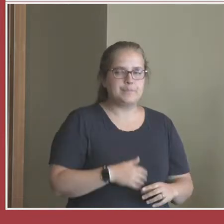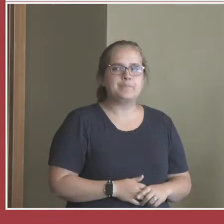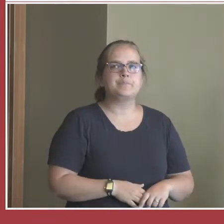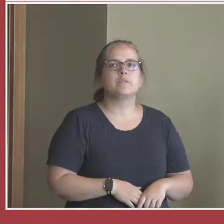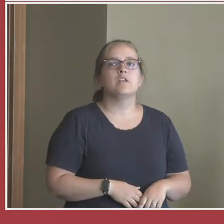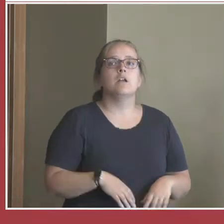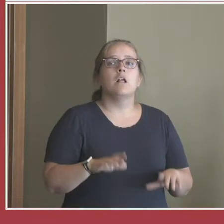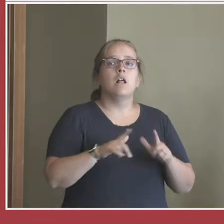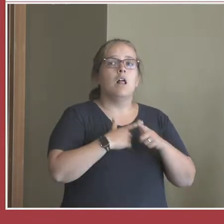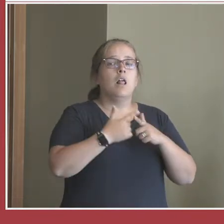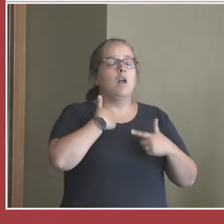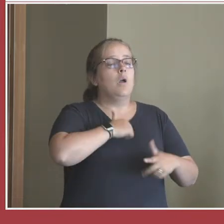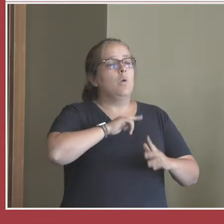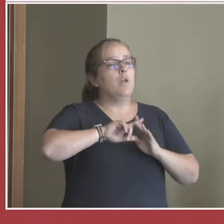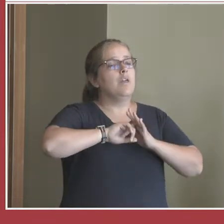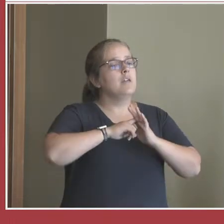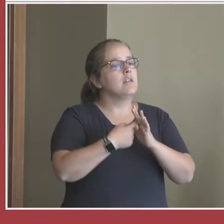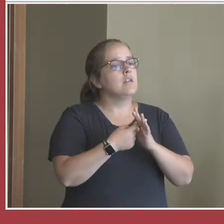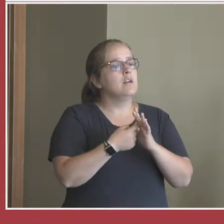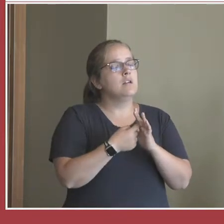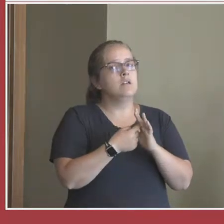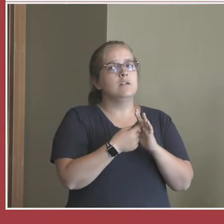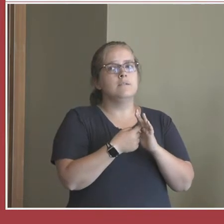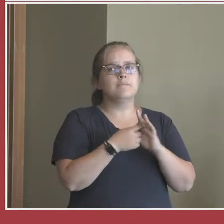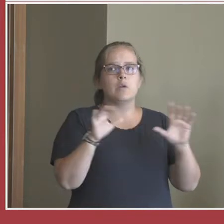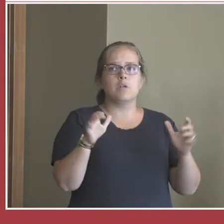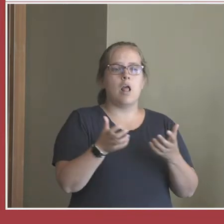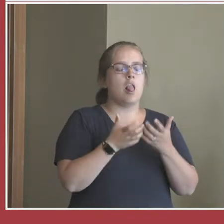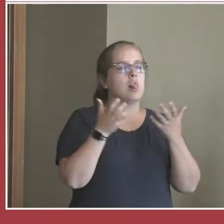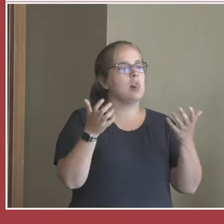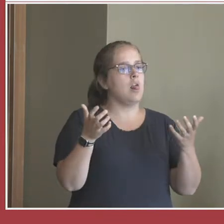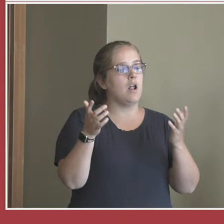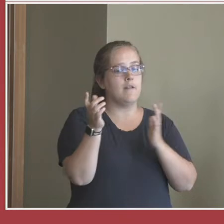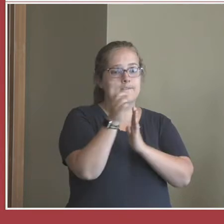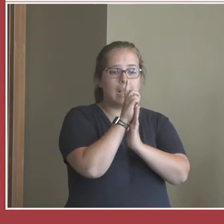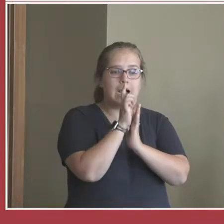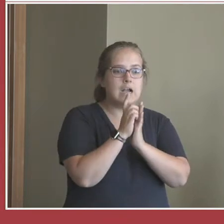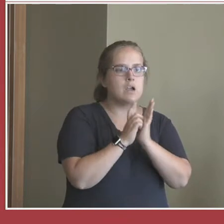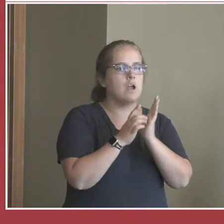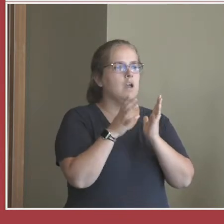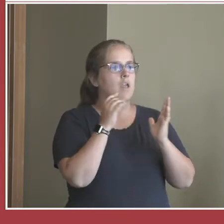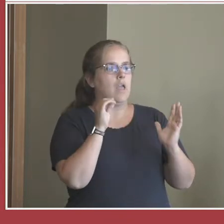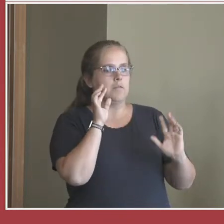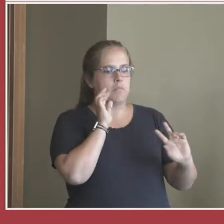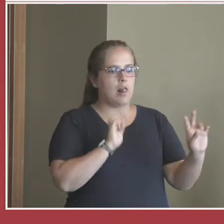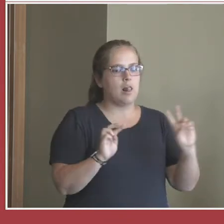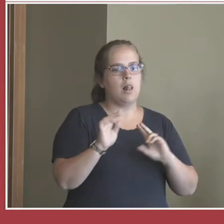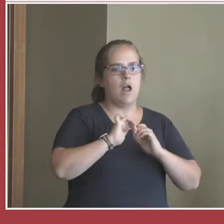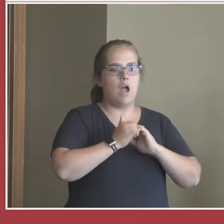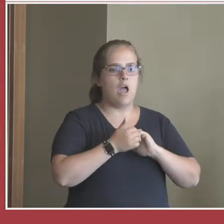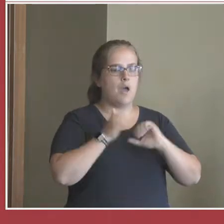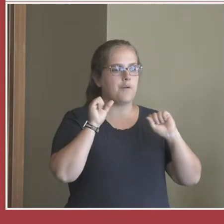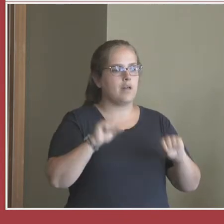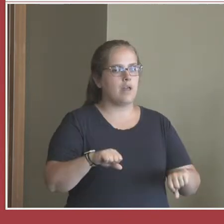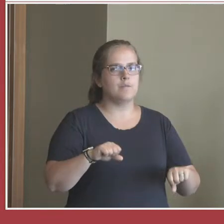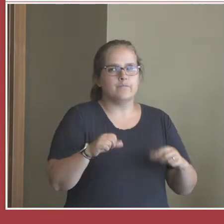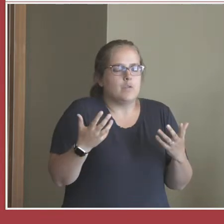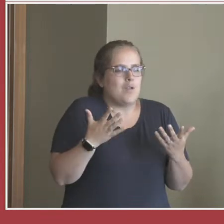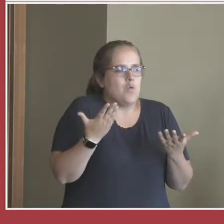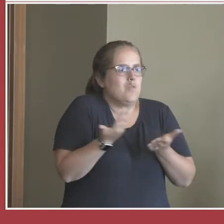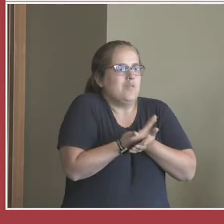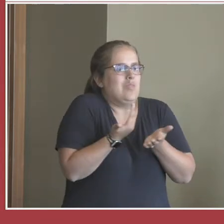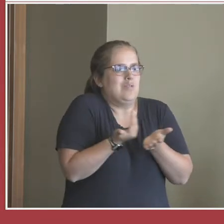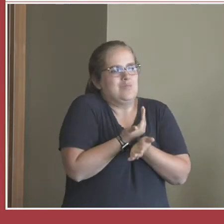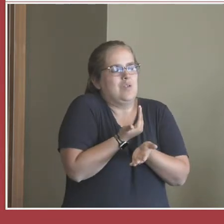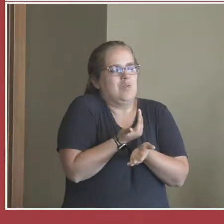And then we began doing a lot of diagramming and looking at what would the